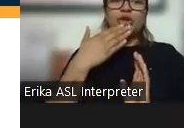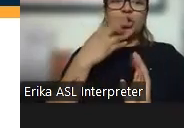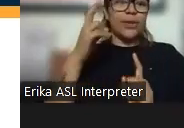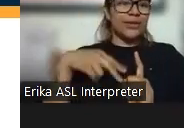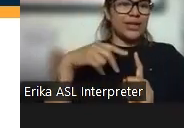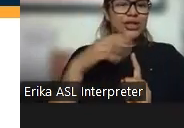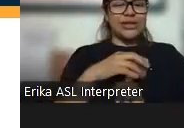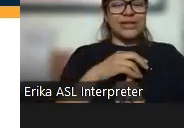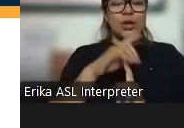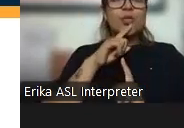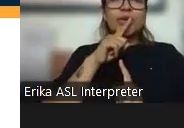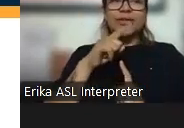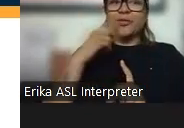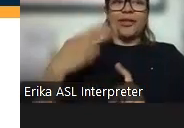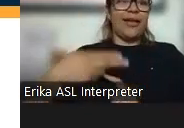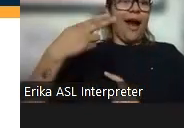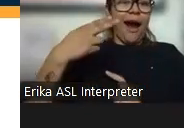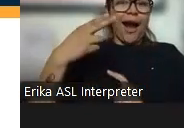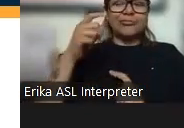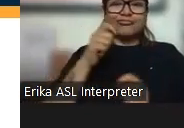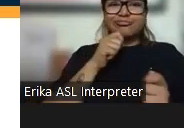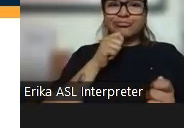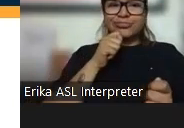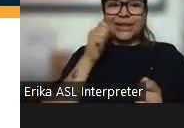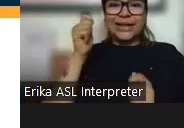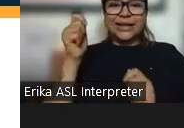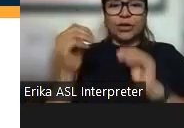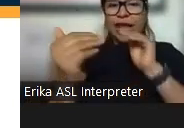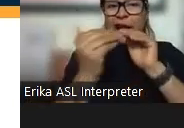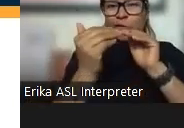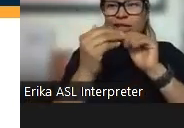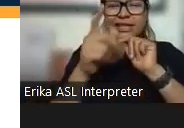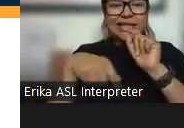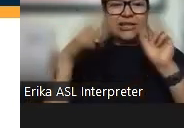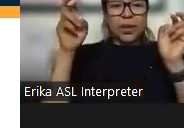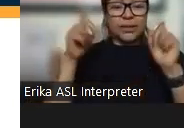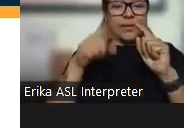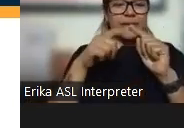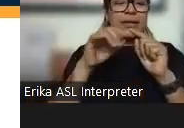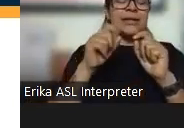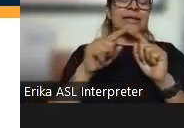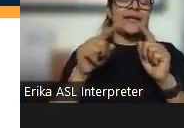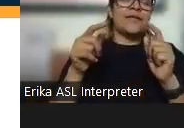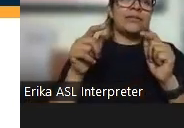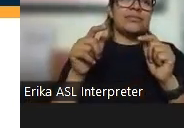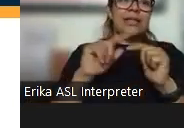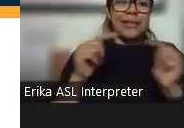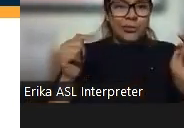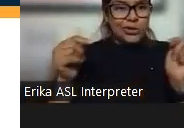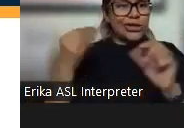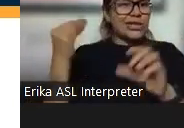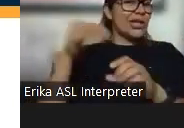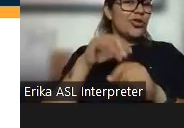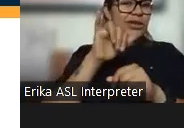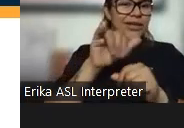received. High interest in equity and providing opportunities in multiple languages and really incorporating